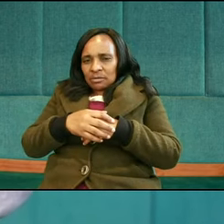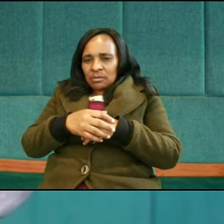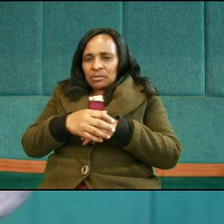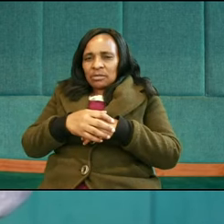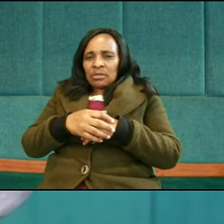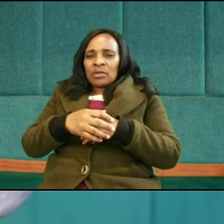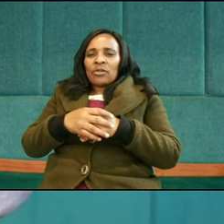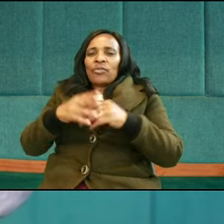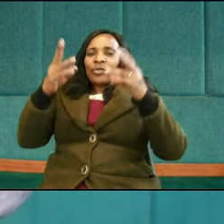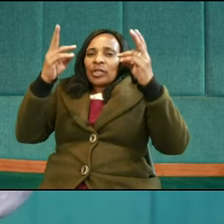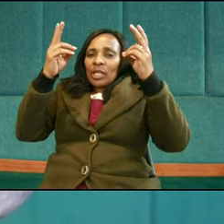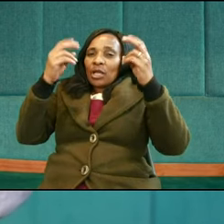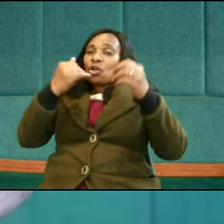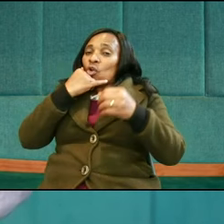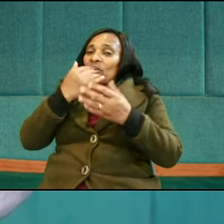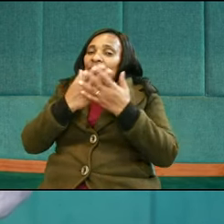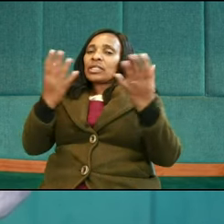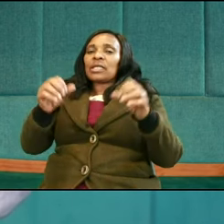the evils which happened